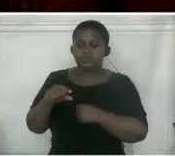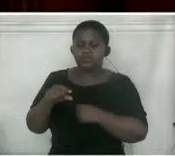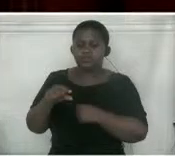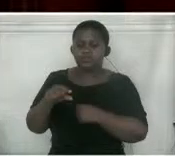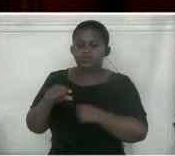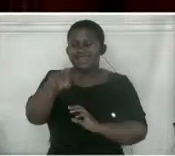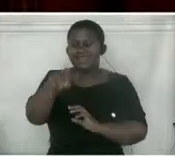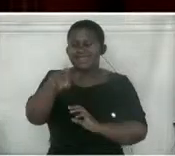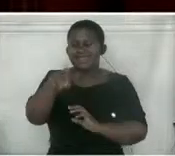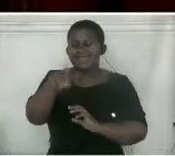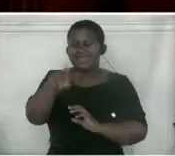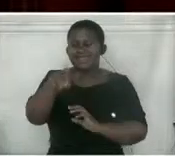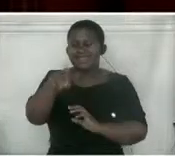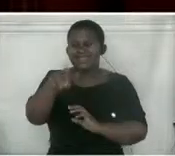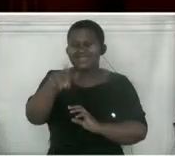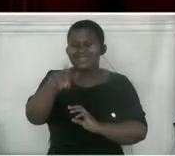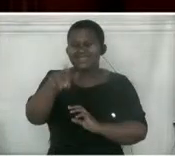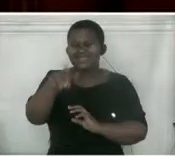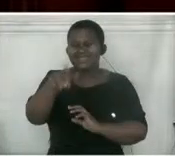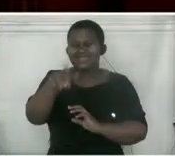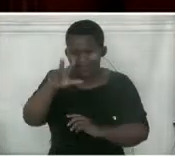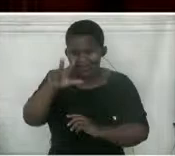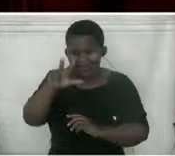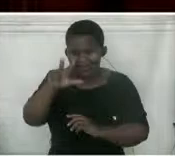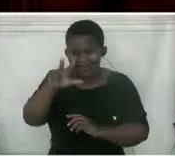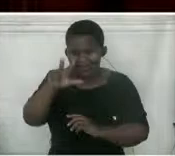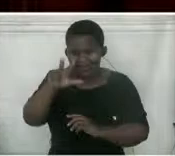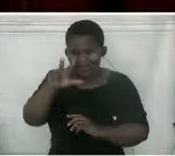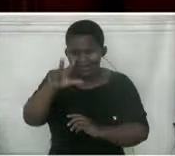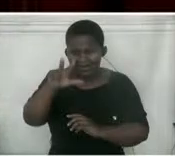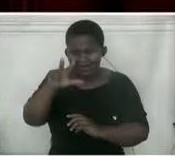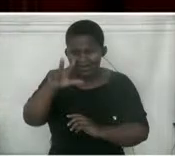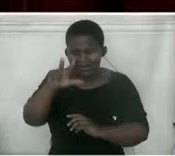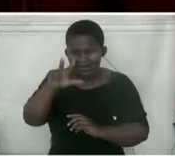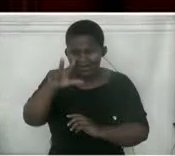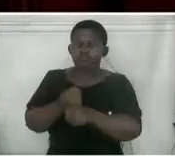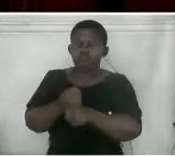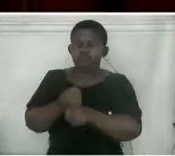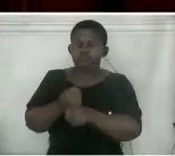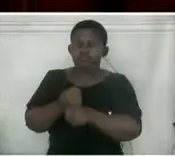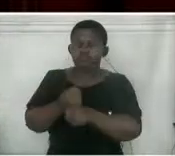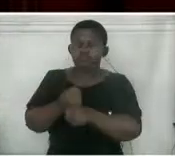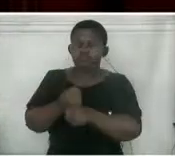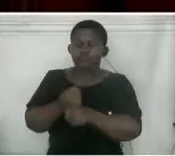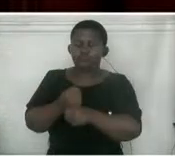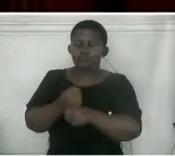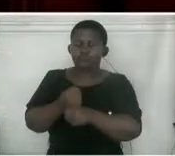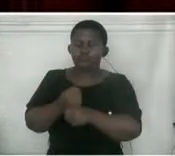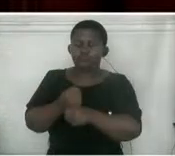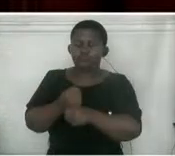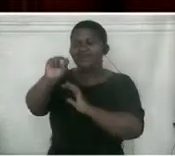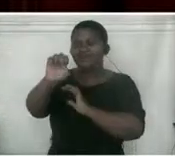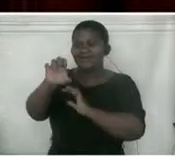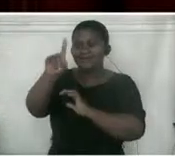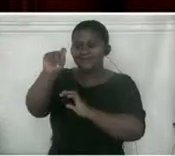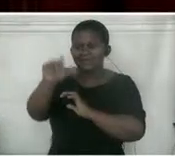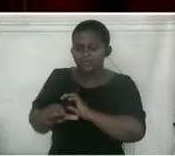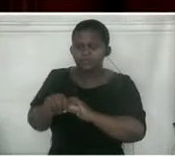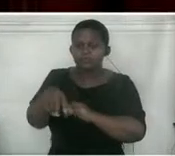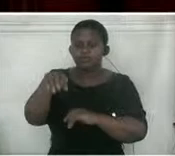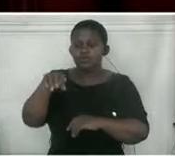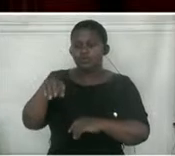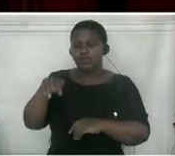285 jobs have been facilitated through the program of RASET, and these are listed: